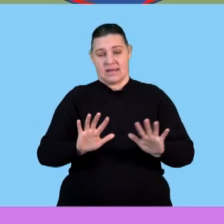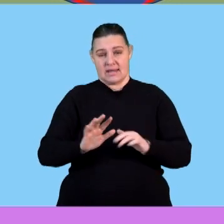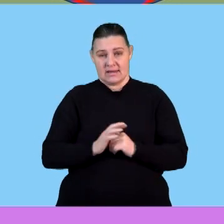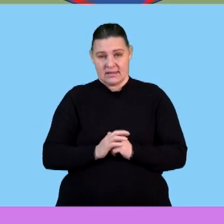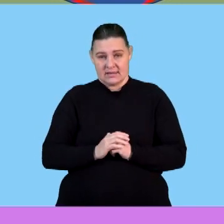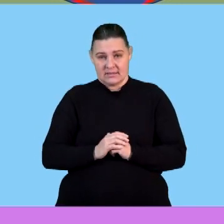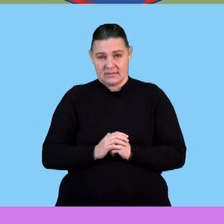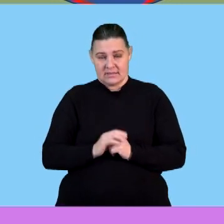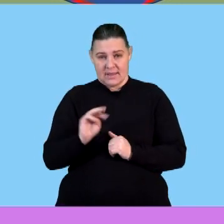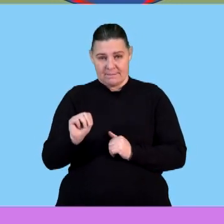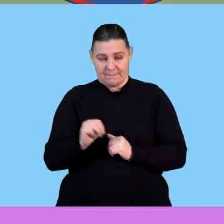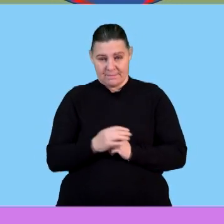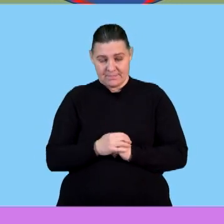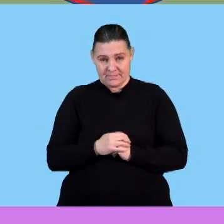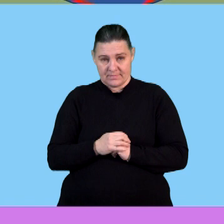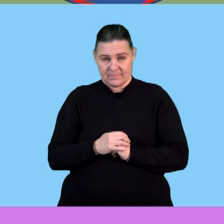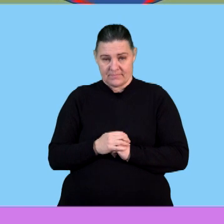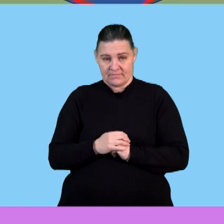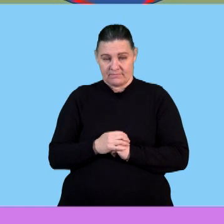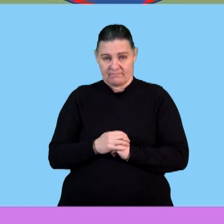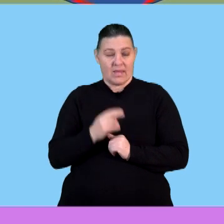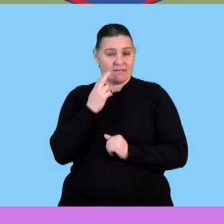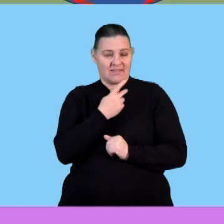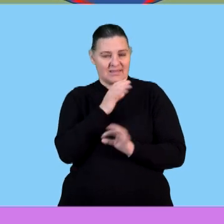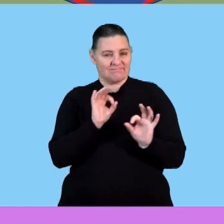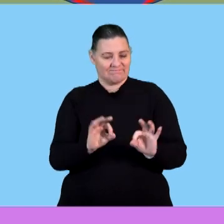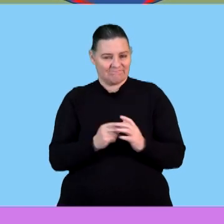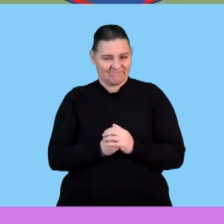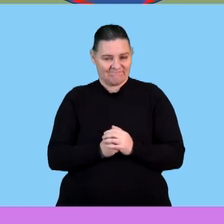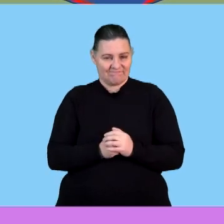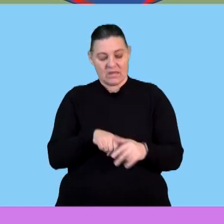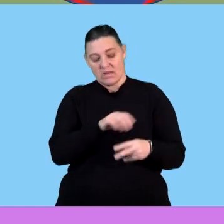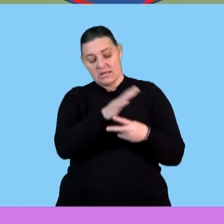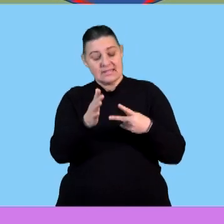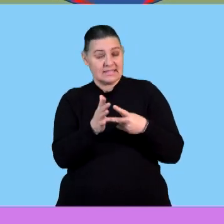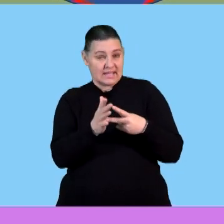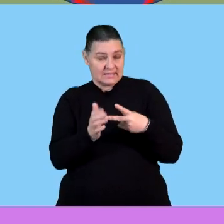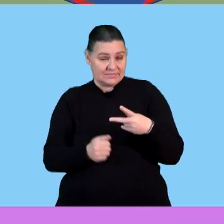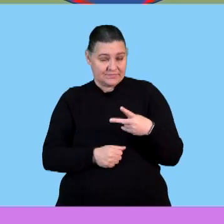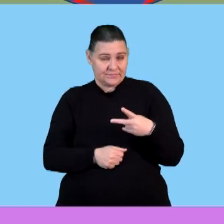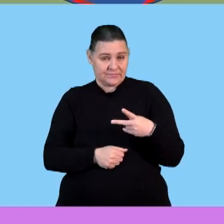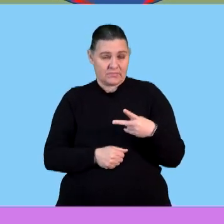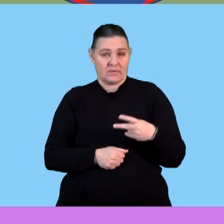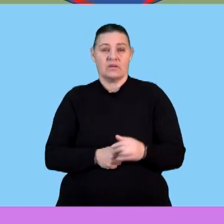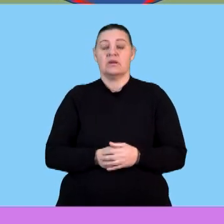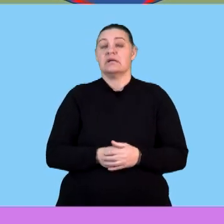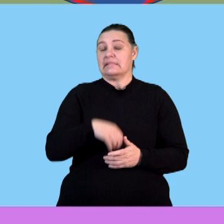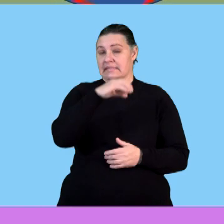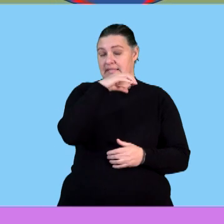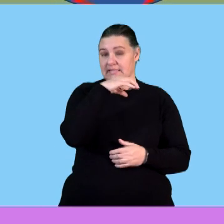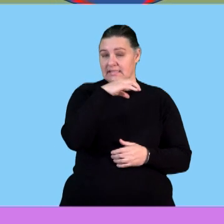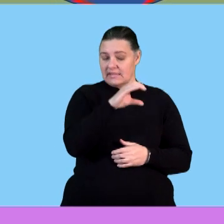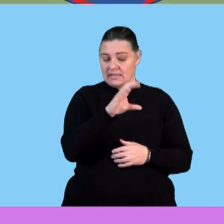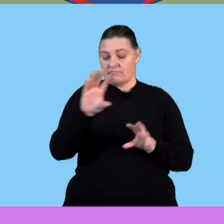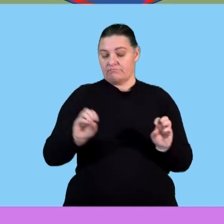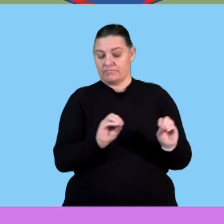10 meters. Nice. Part 1 done. Step 1 done. Let's go to step 2. Take the radius, substitute